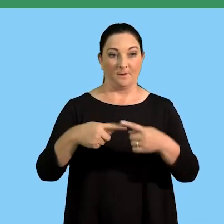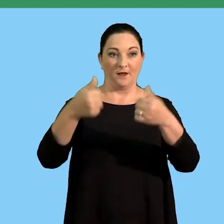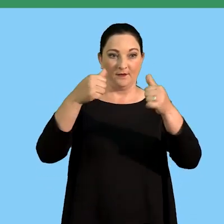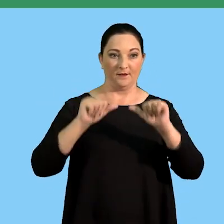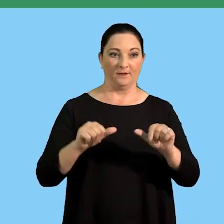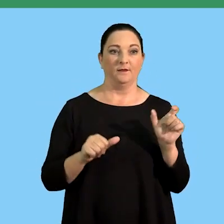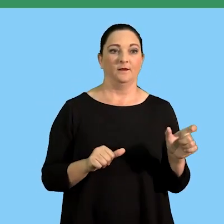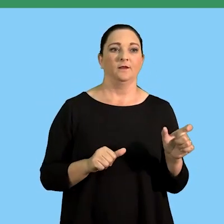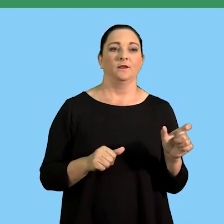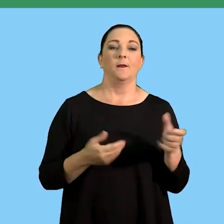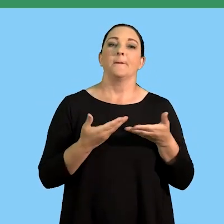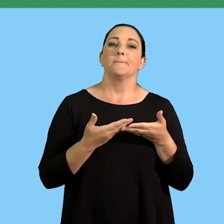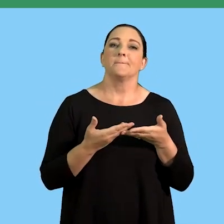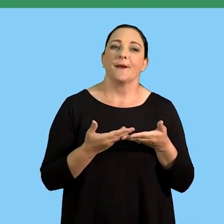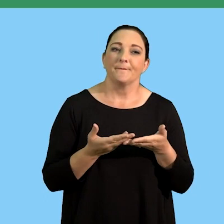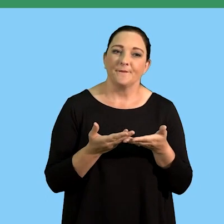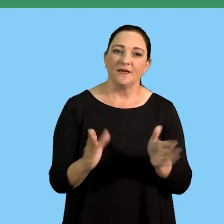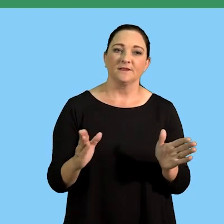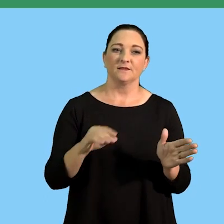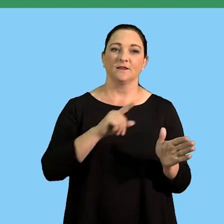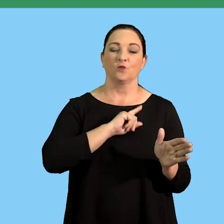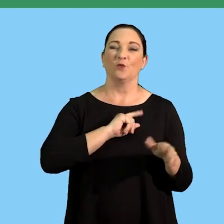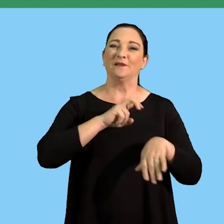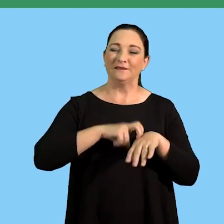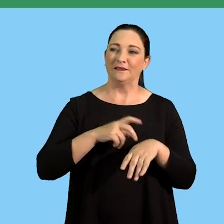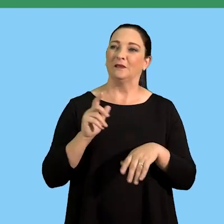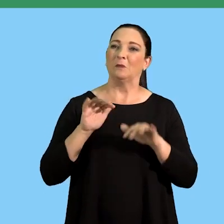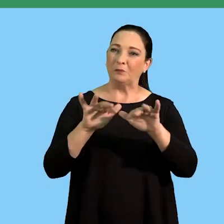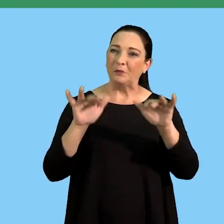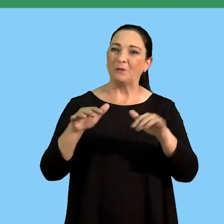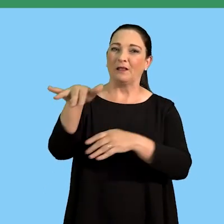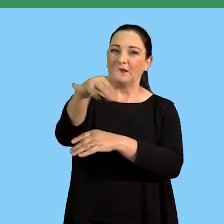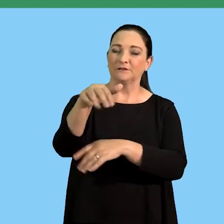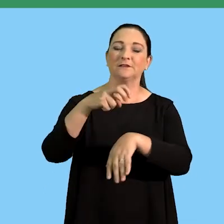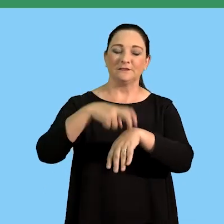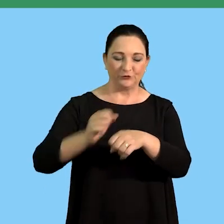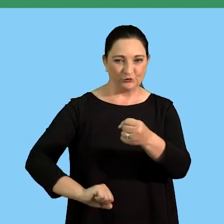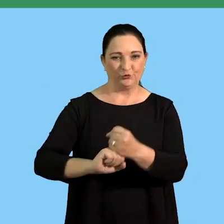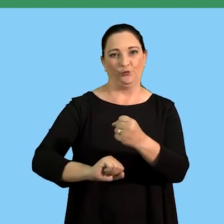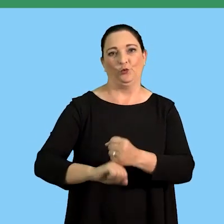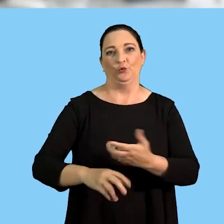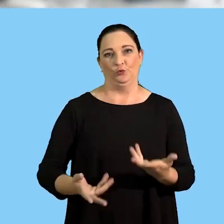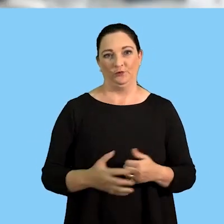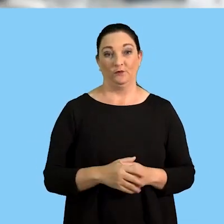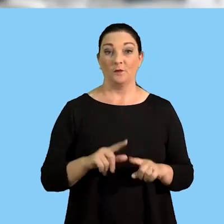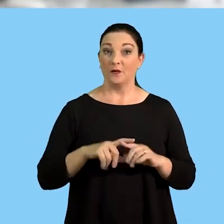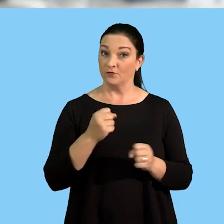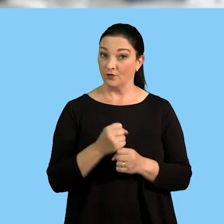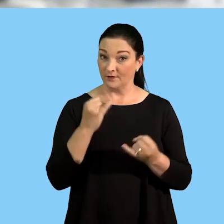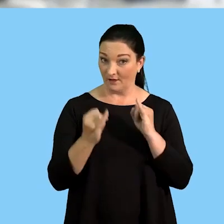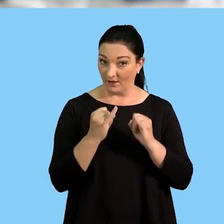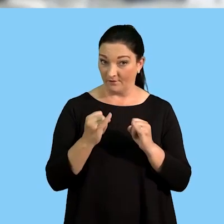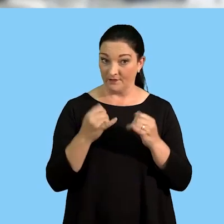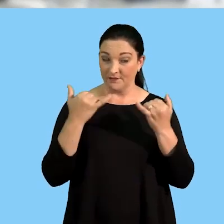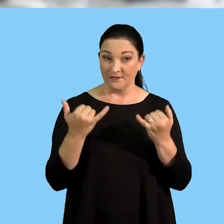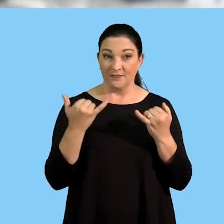used as a means of gaining public attention or support. Now, grade 11s, I